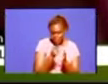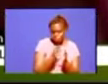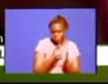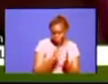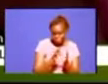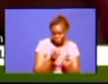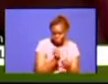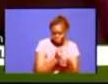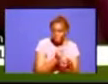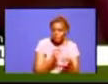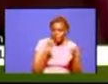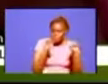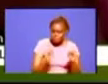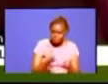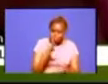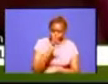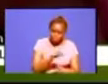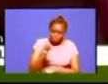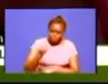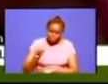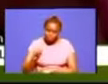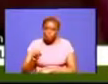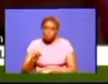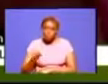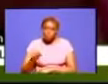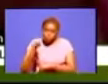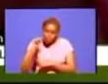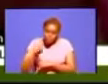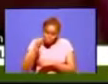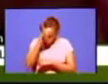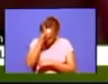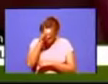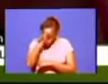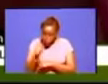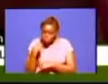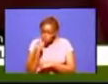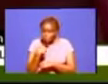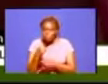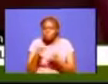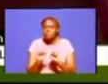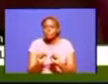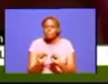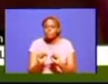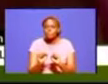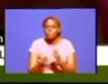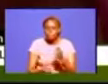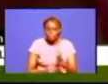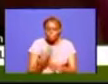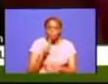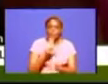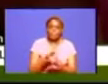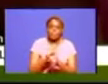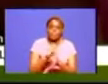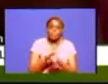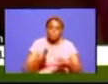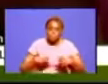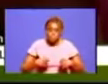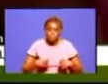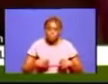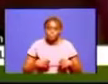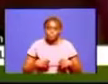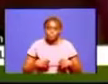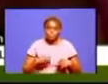making the scheme affordable to the low-income card who constitute a majority of the hustlers in